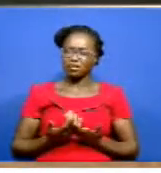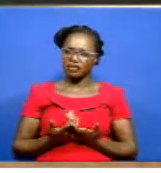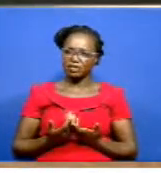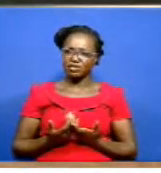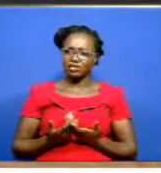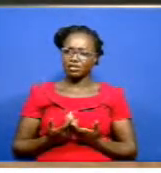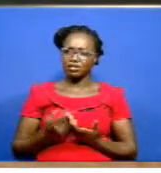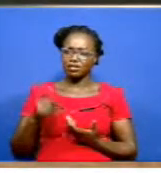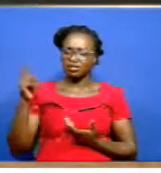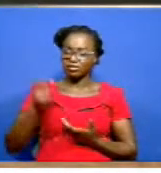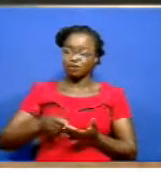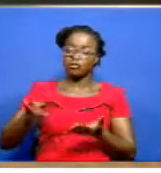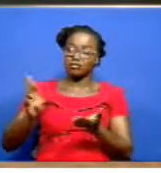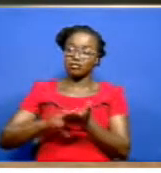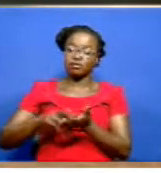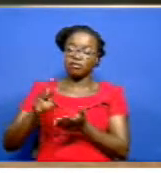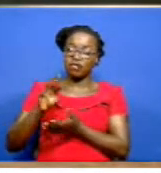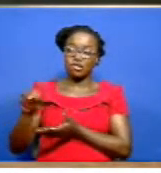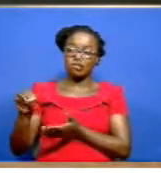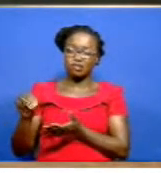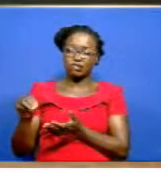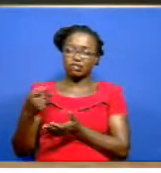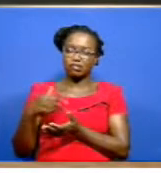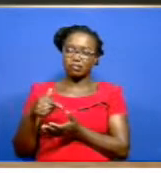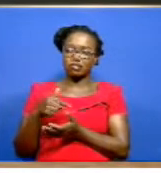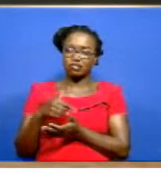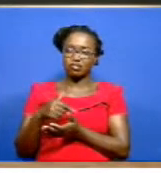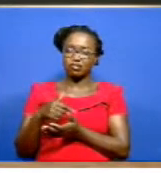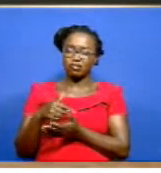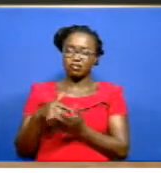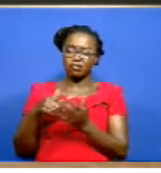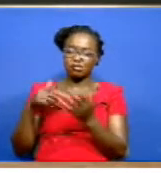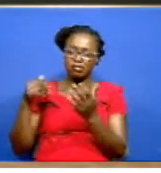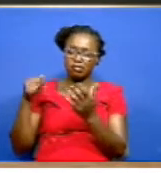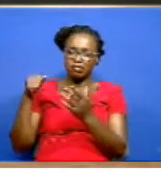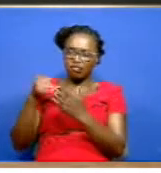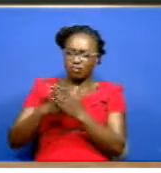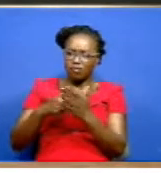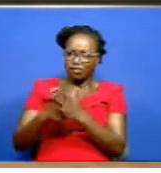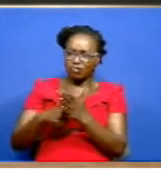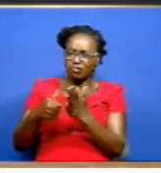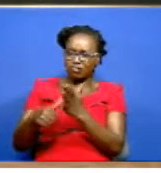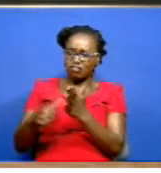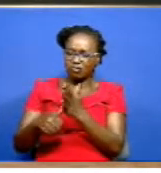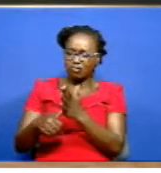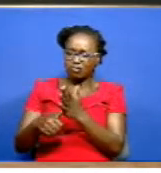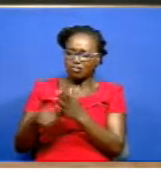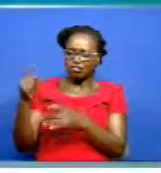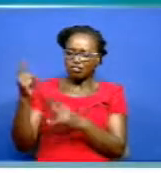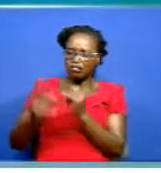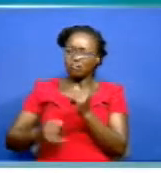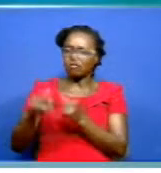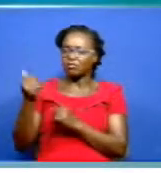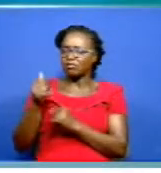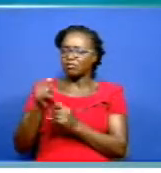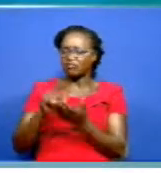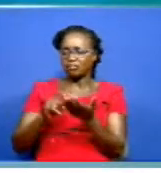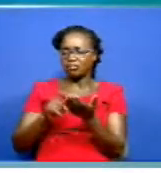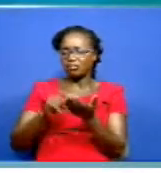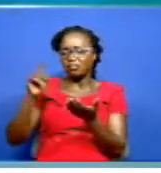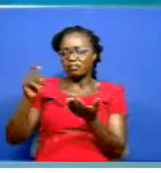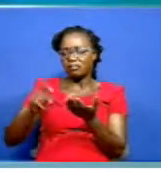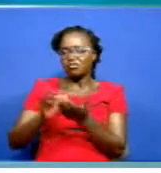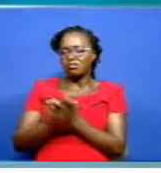to reiterate to them that the war is far from over. We have to keep sanitizing, masking